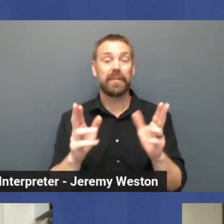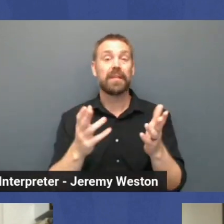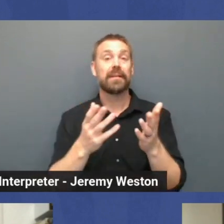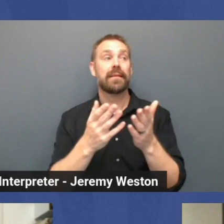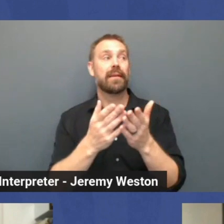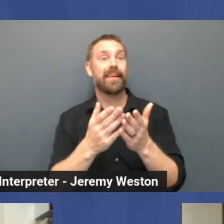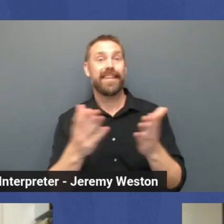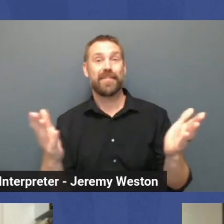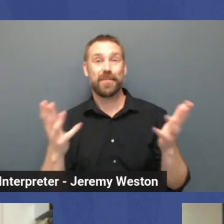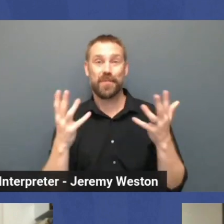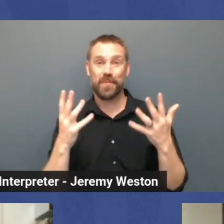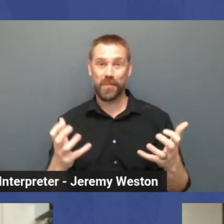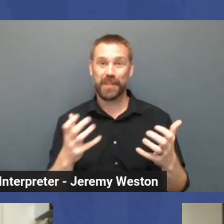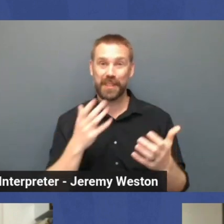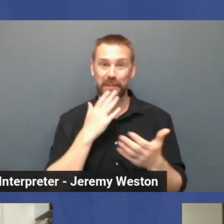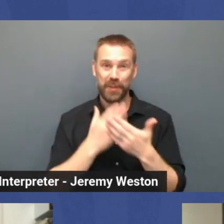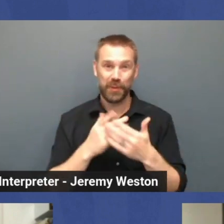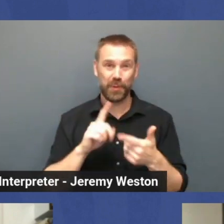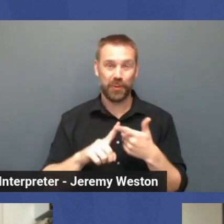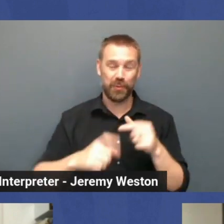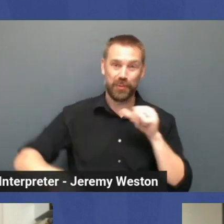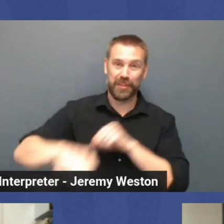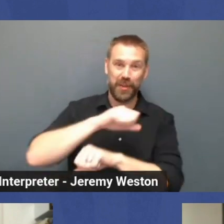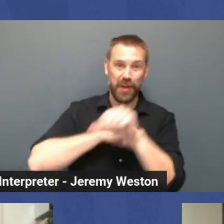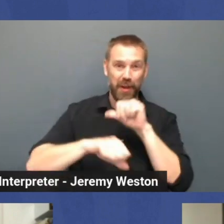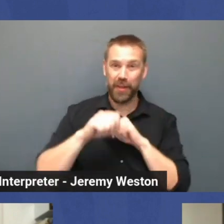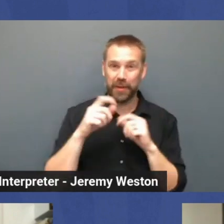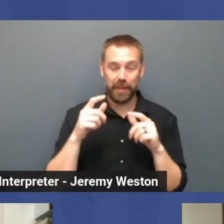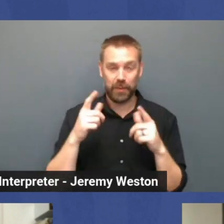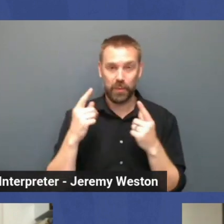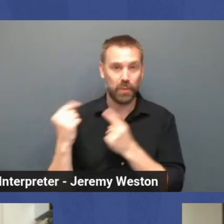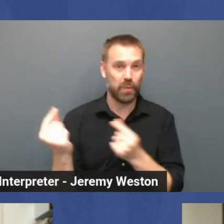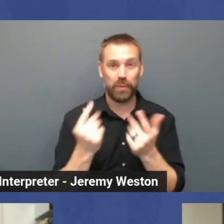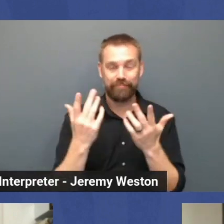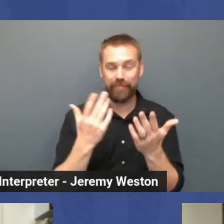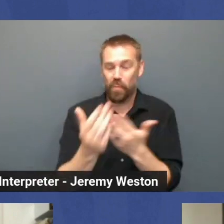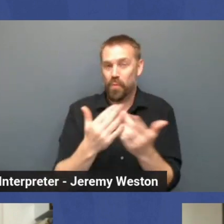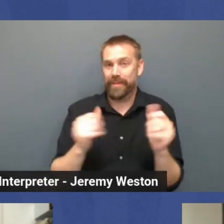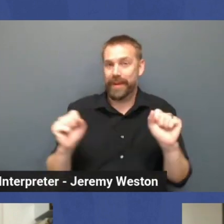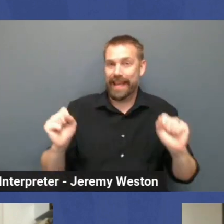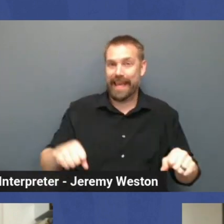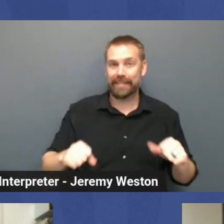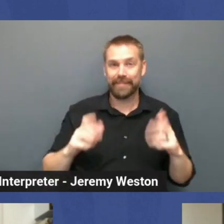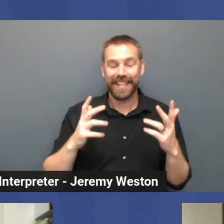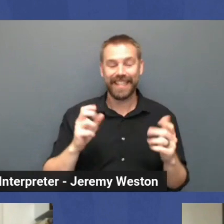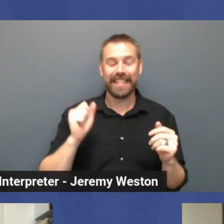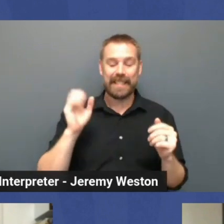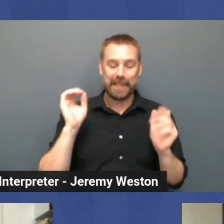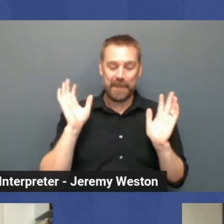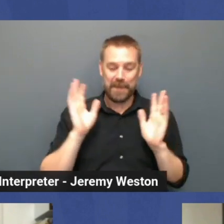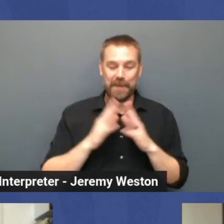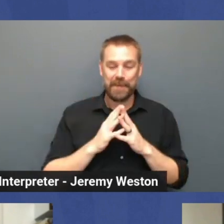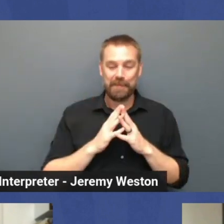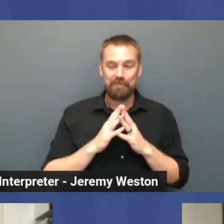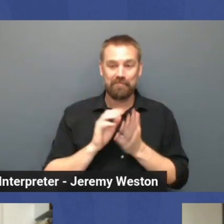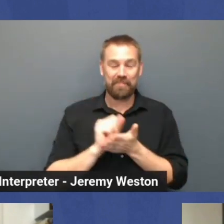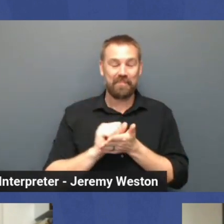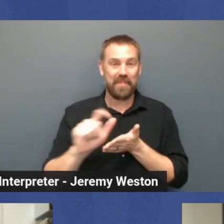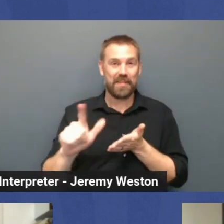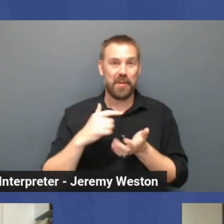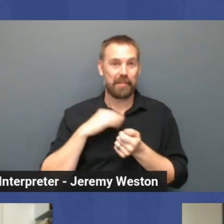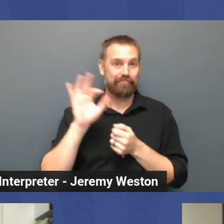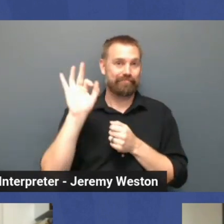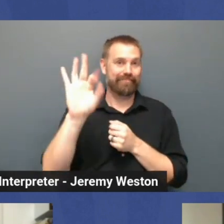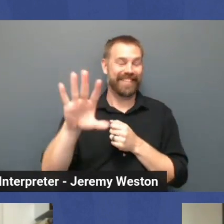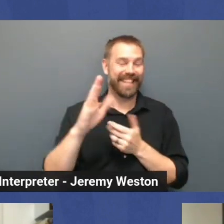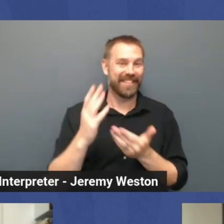be good to their fellow man by just doing what they can. So that's all that I could really suggest in this moment.